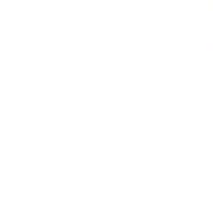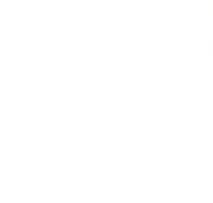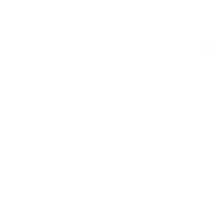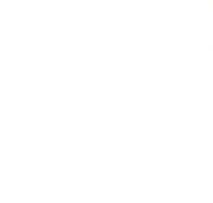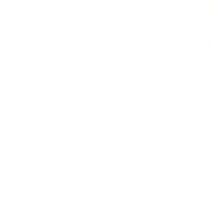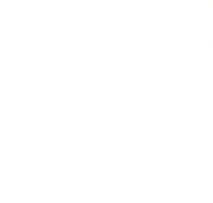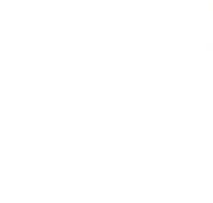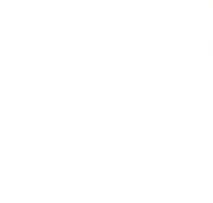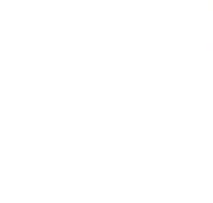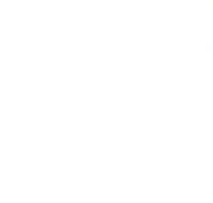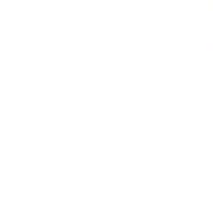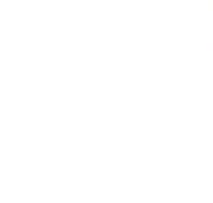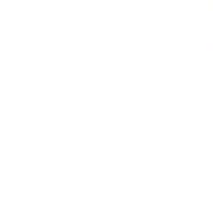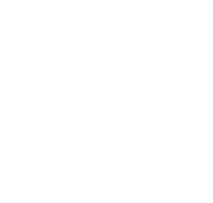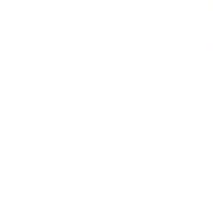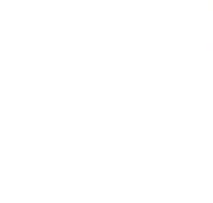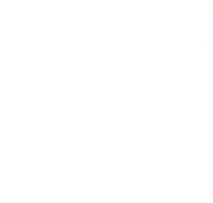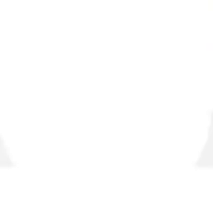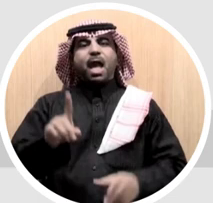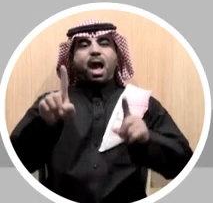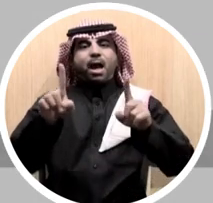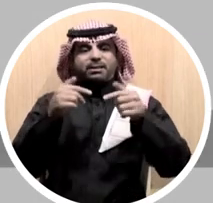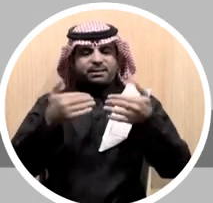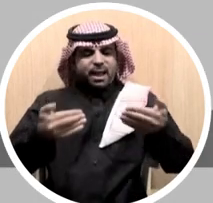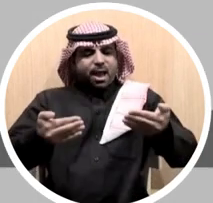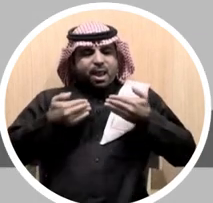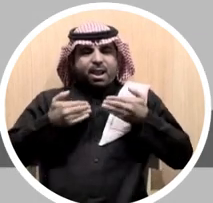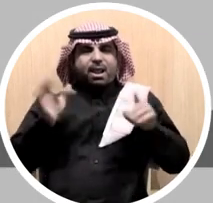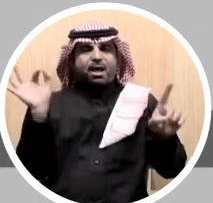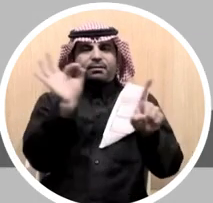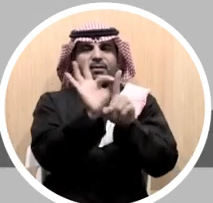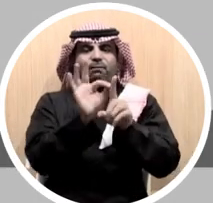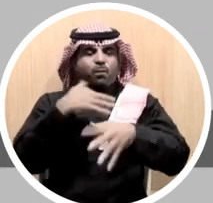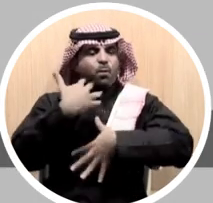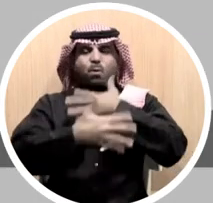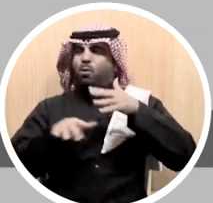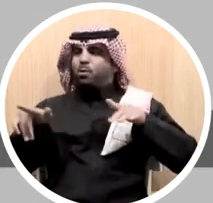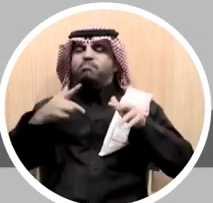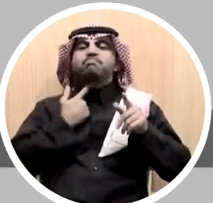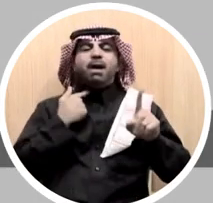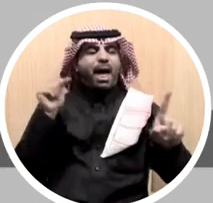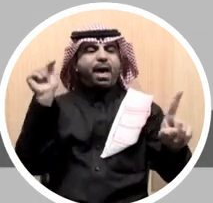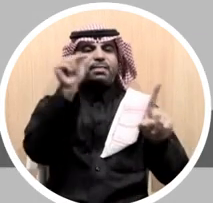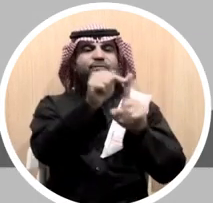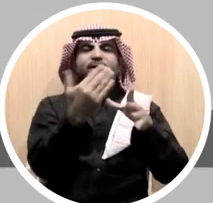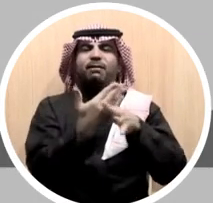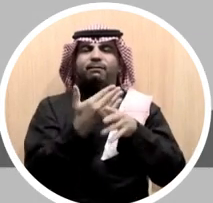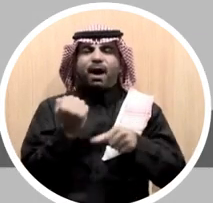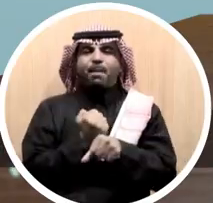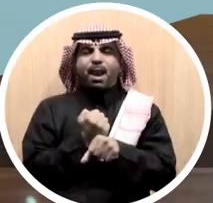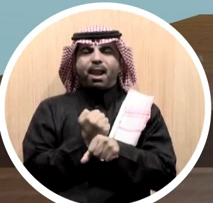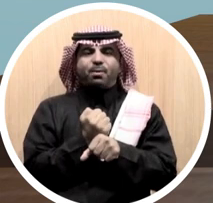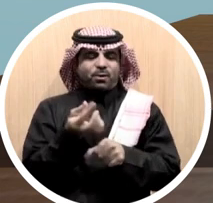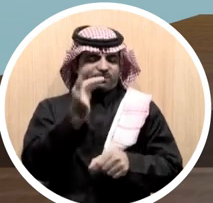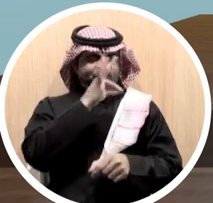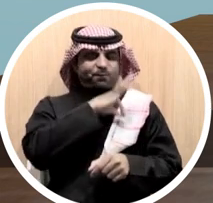Animation of Areen of PwD logo. A graduate walks from university. Independence is something everyone strives